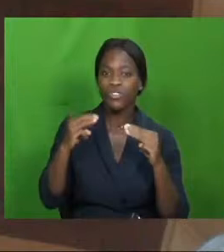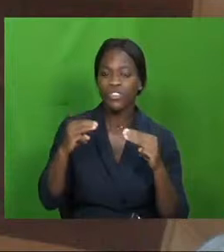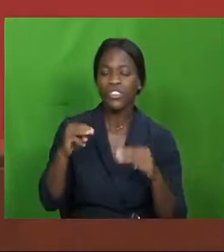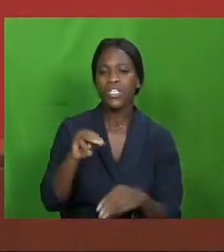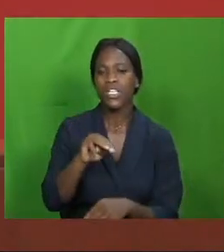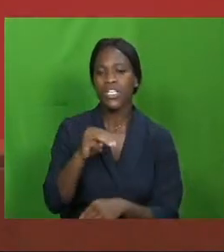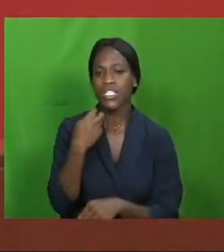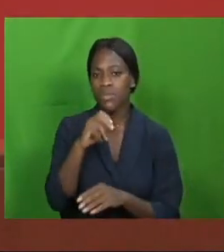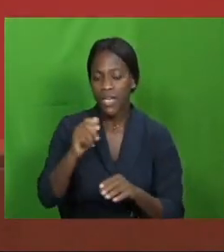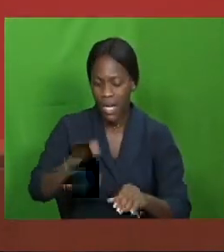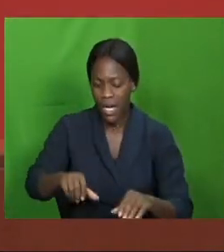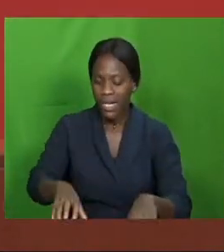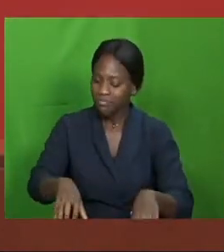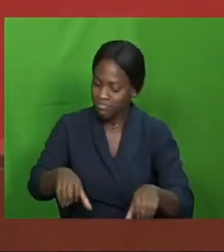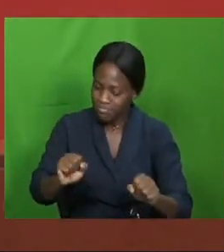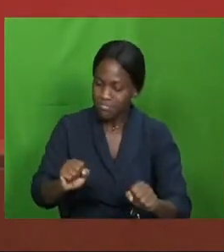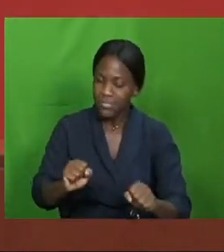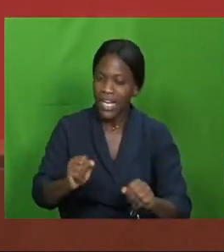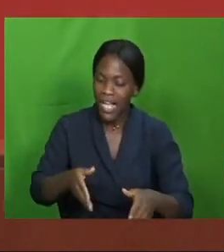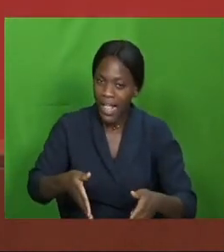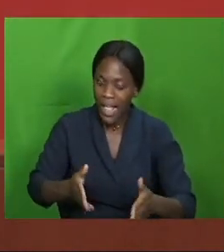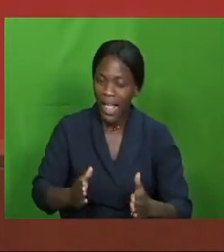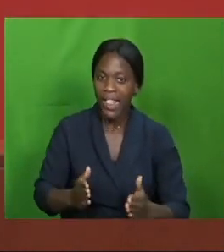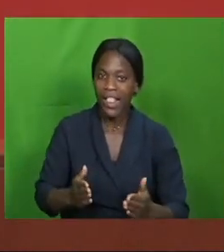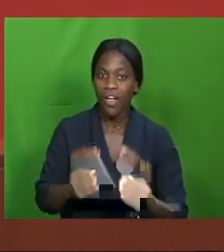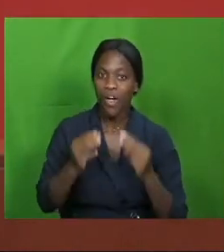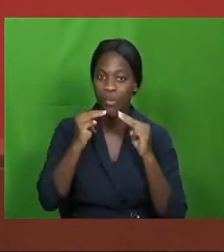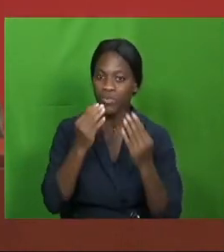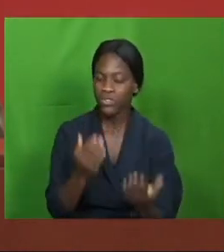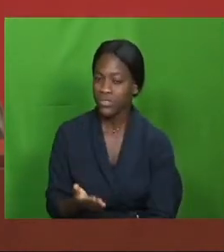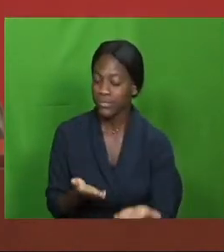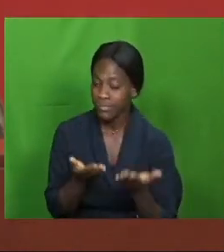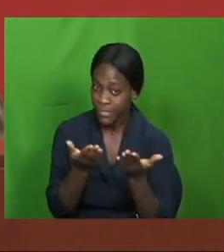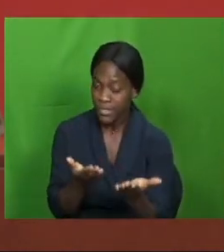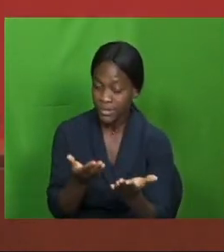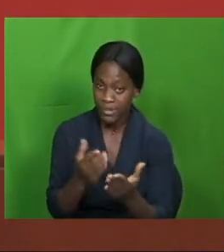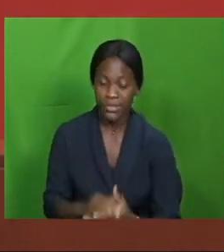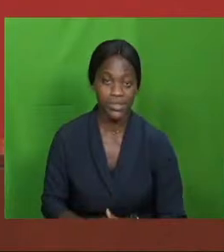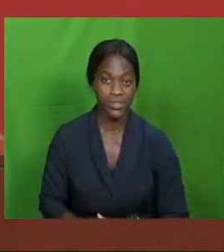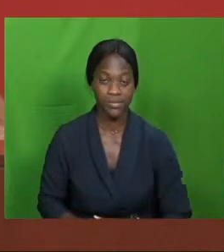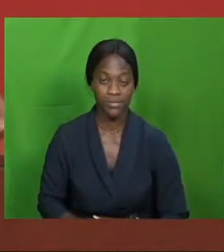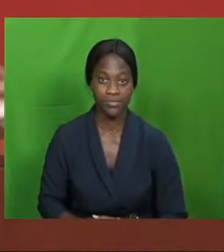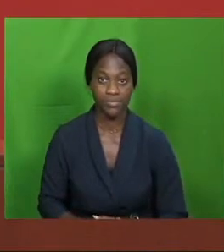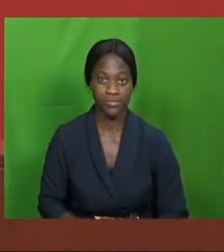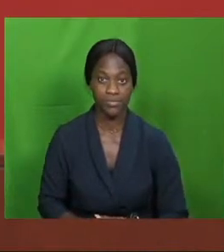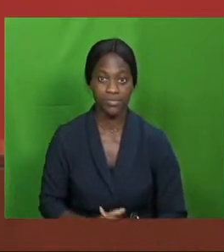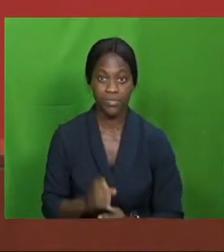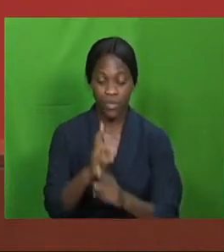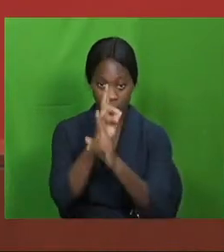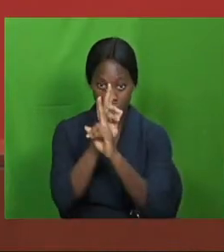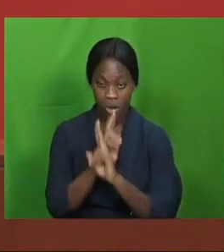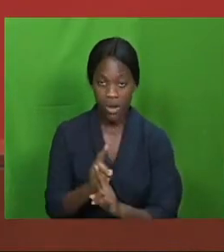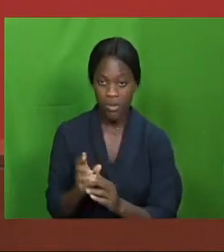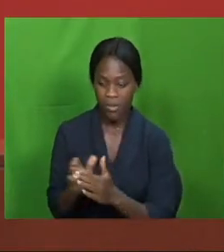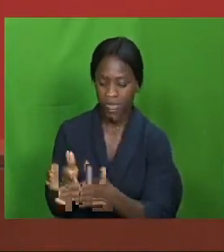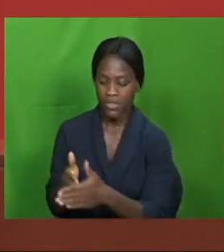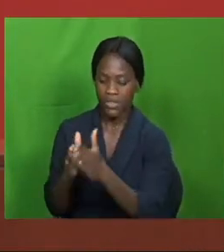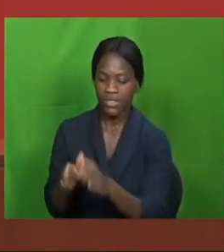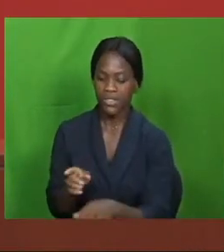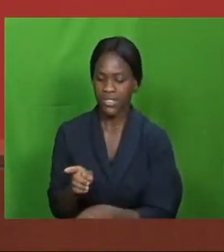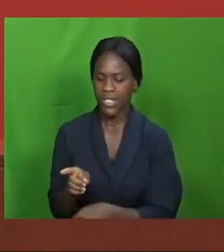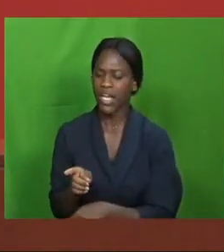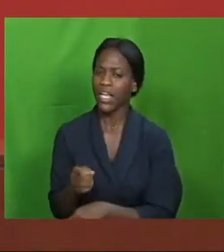be allowed to move the motion accordingly. The Honorable Majority Leader further submitted